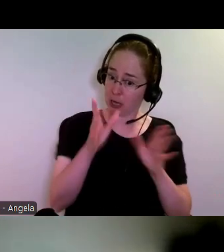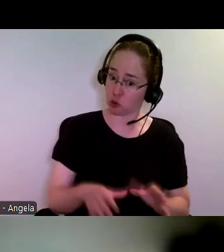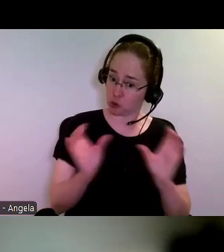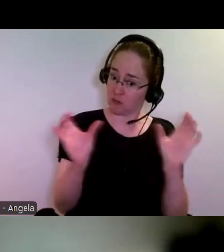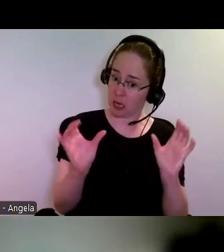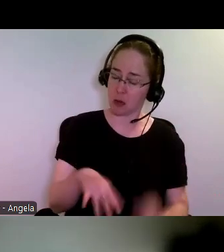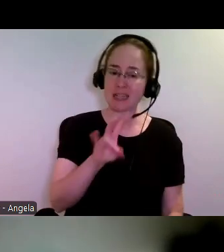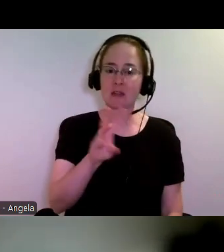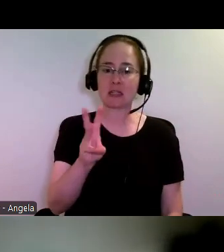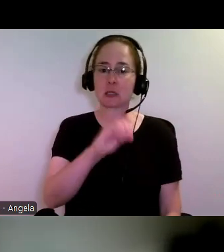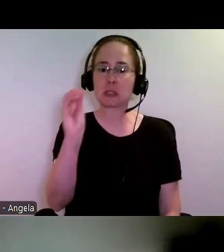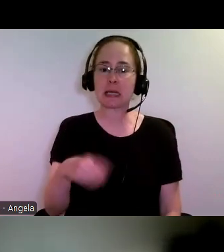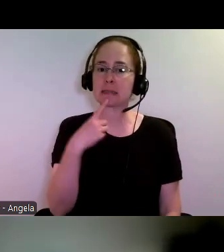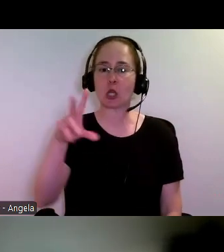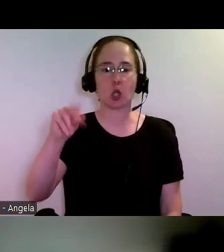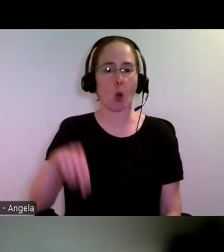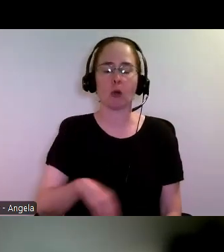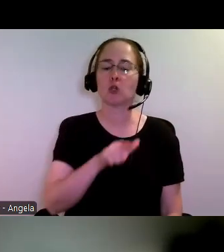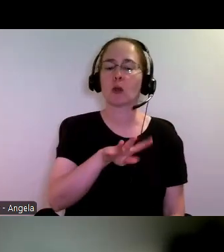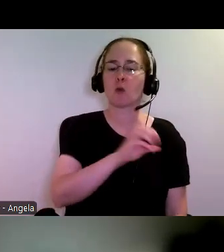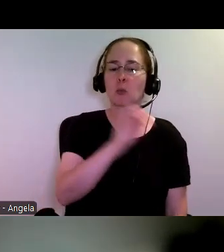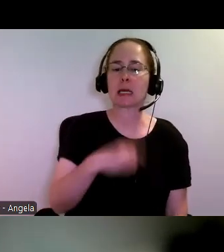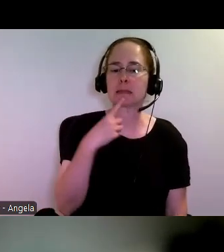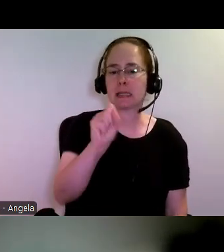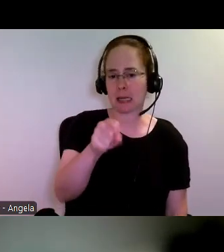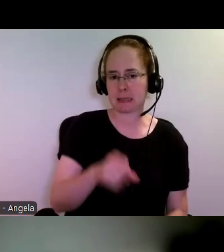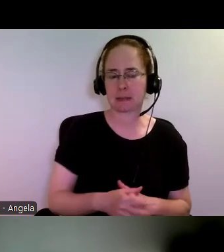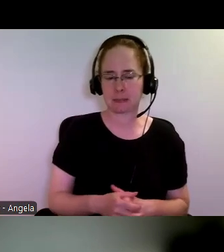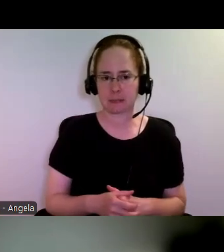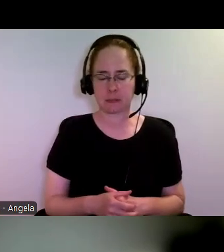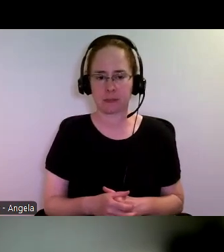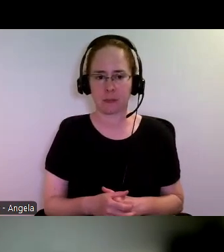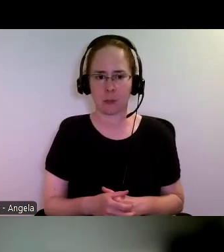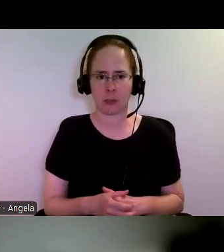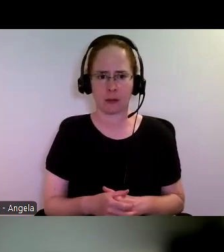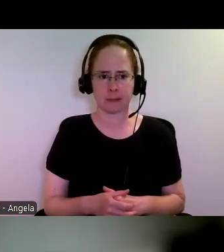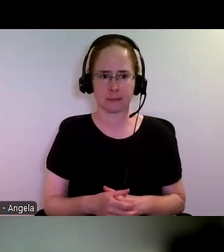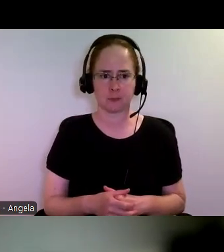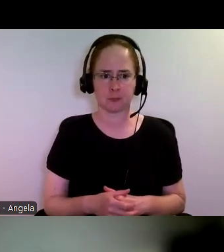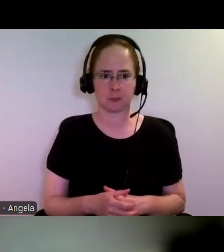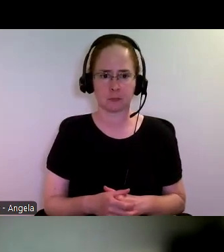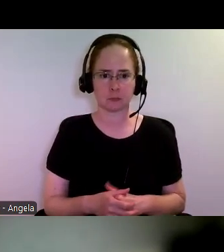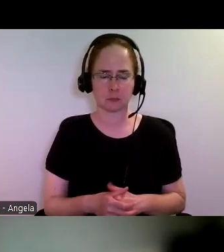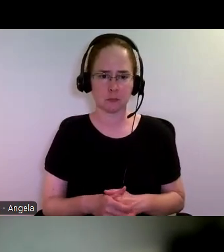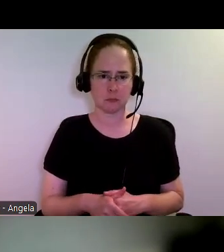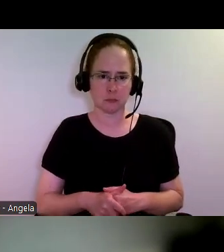certificate, 76% said no and 24% said yes. Next slide.